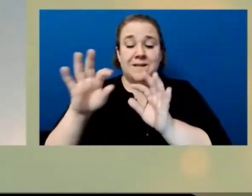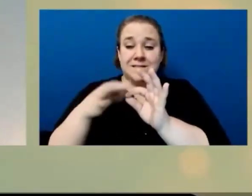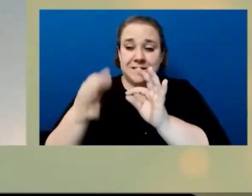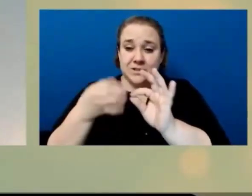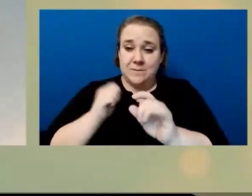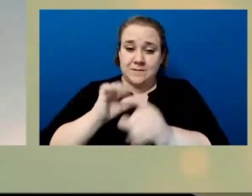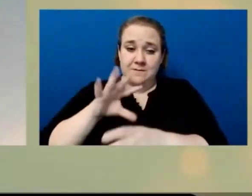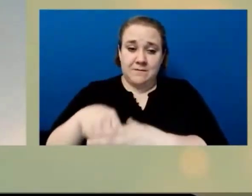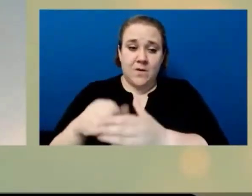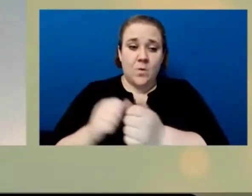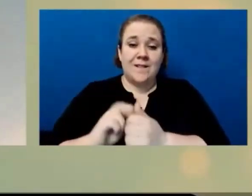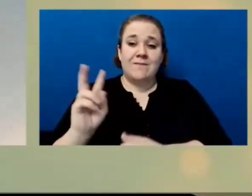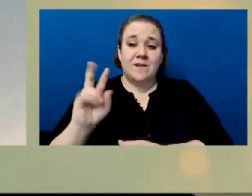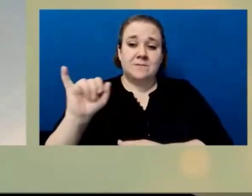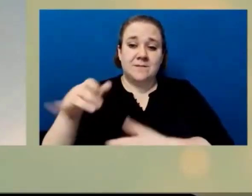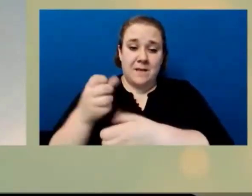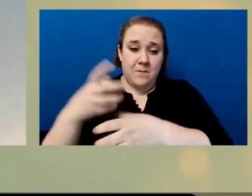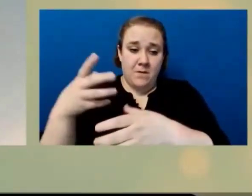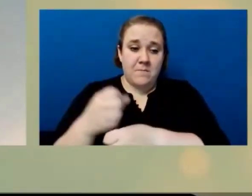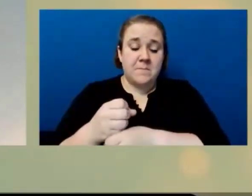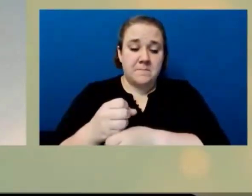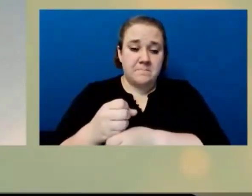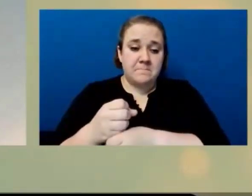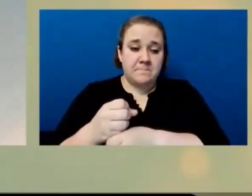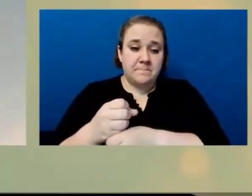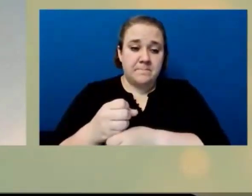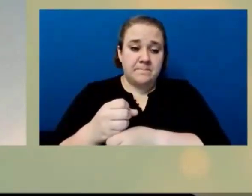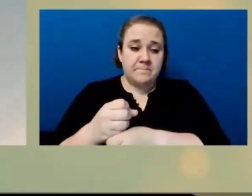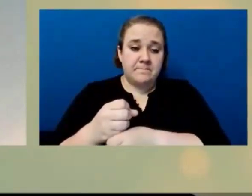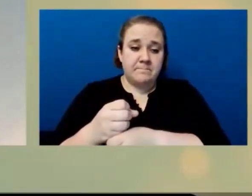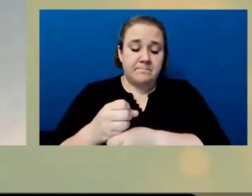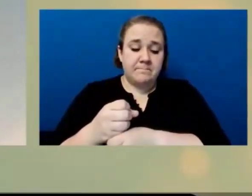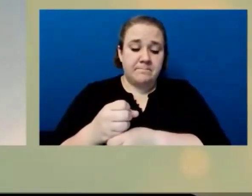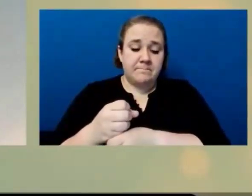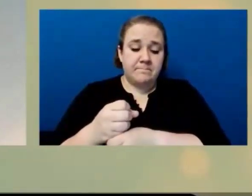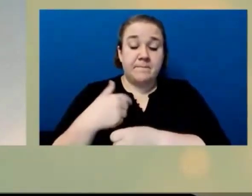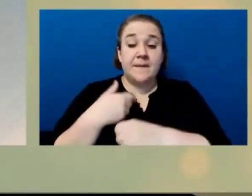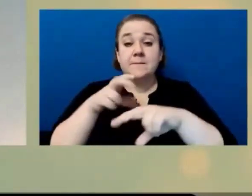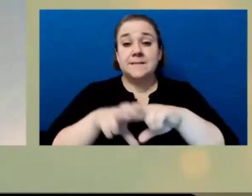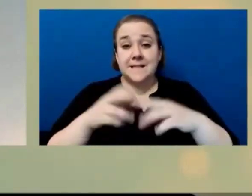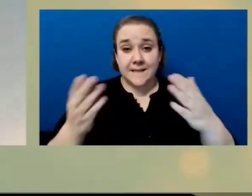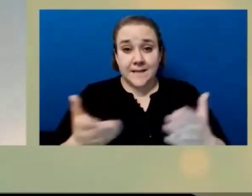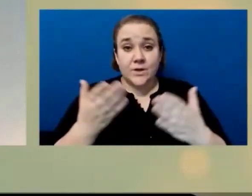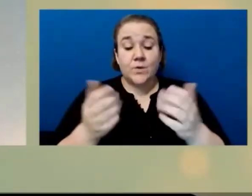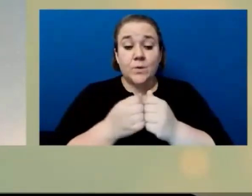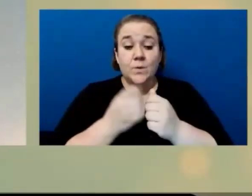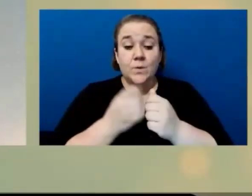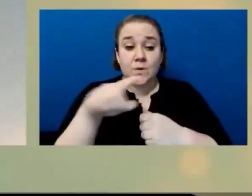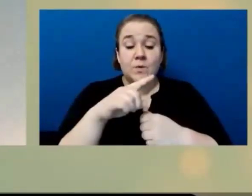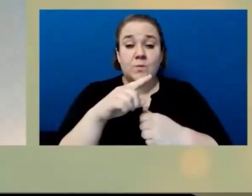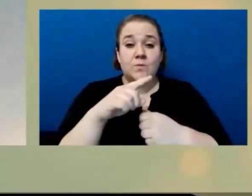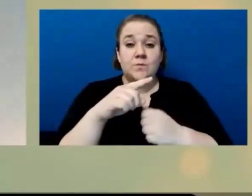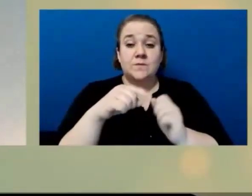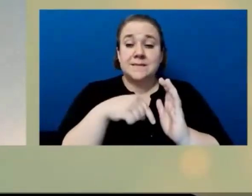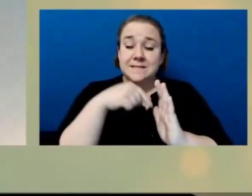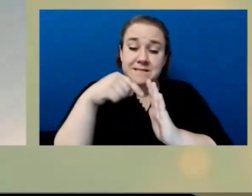We are here together, tangled up in the gorgeous ache of love, weaving